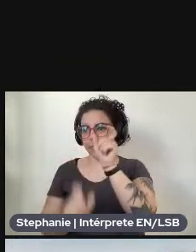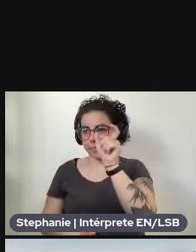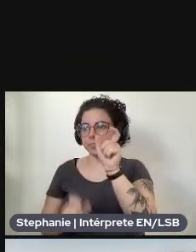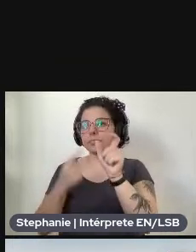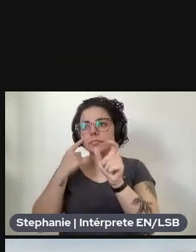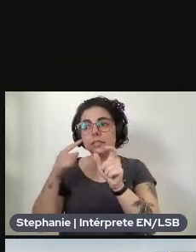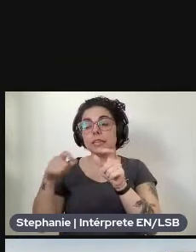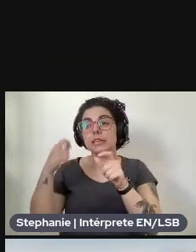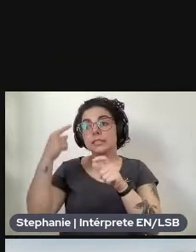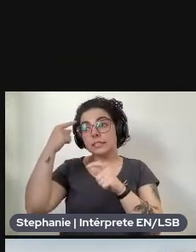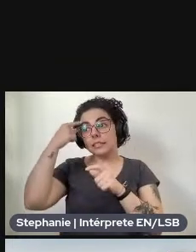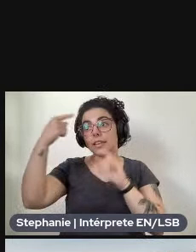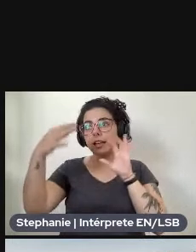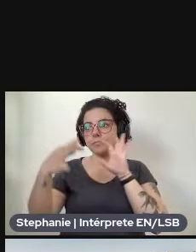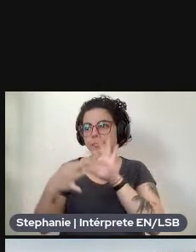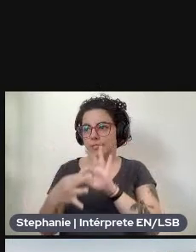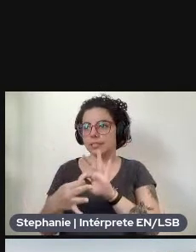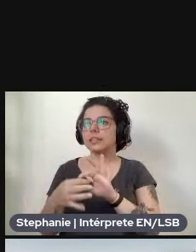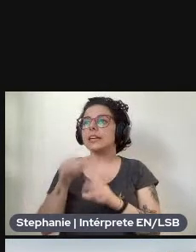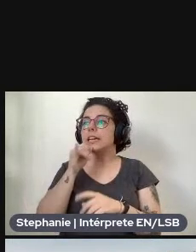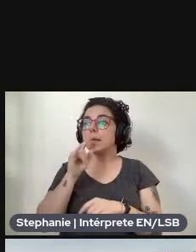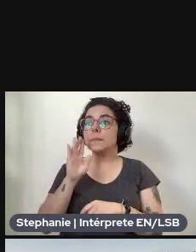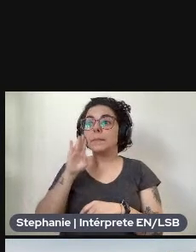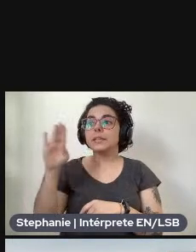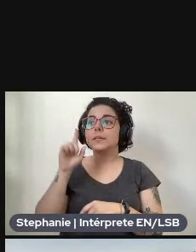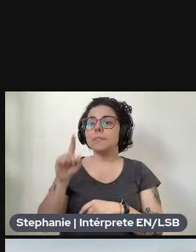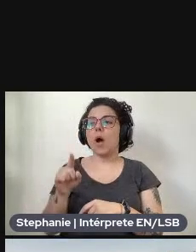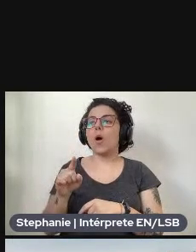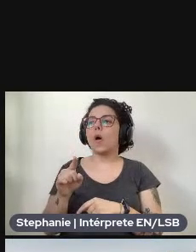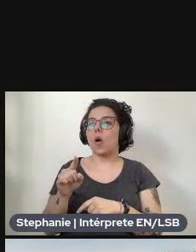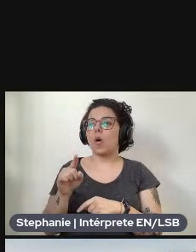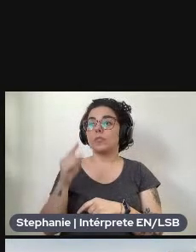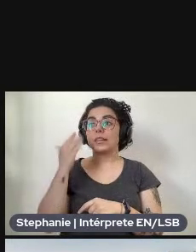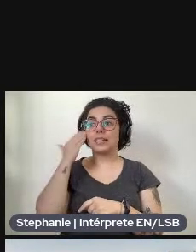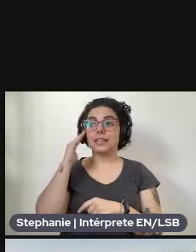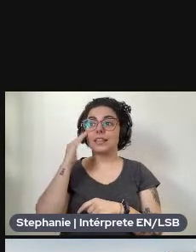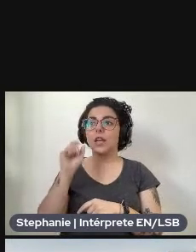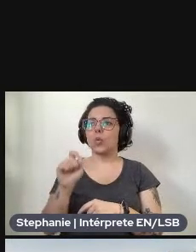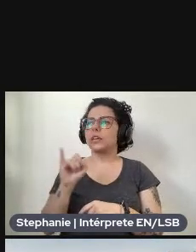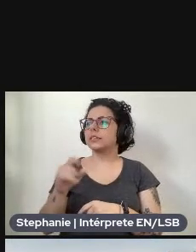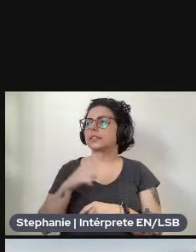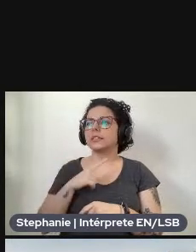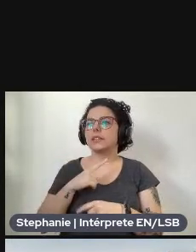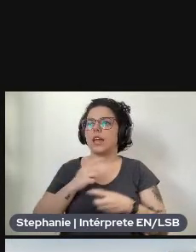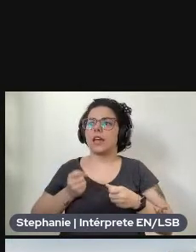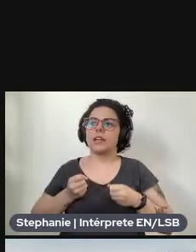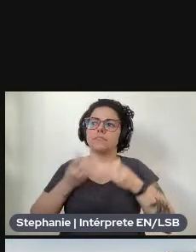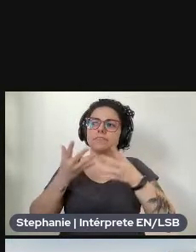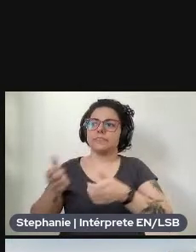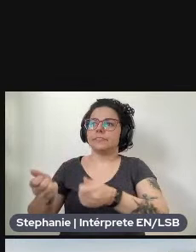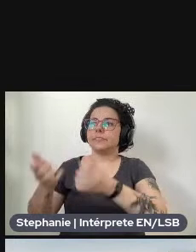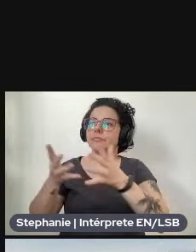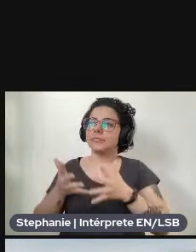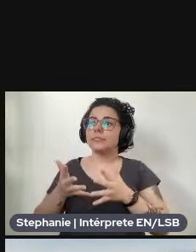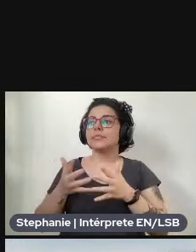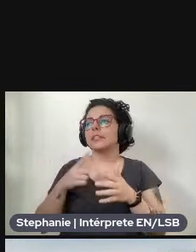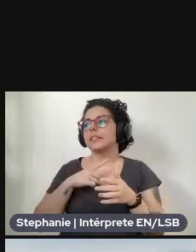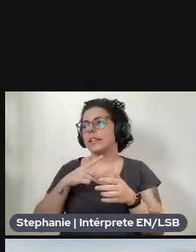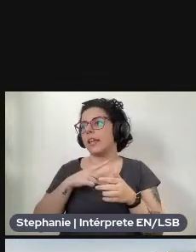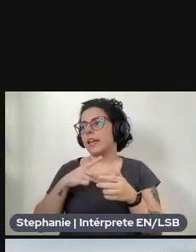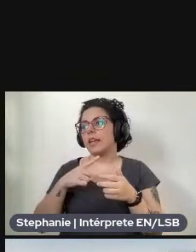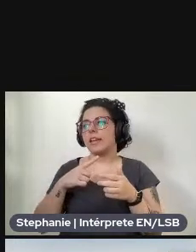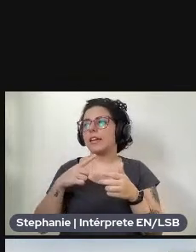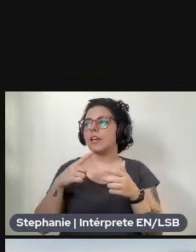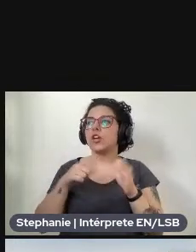so the central idea is then that if you have different expressions with analogous functions and also analogous